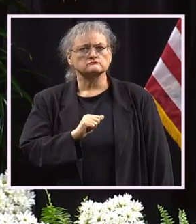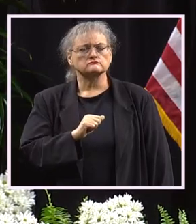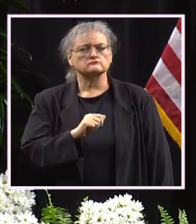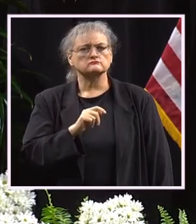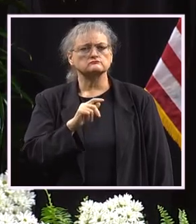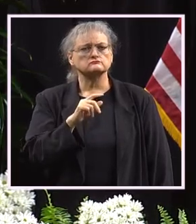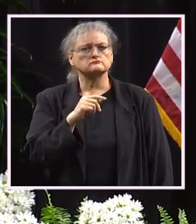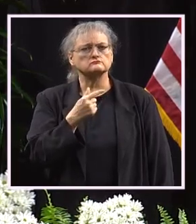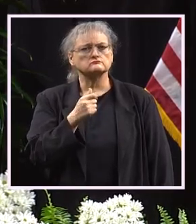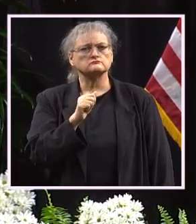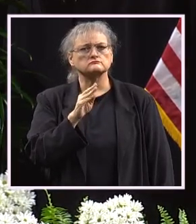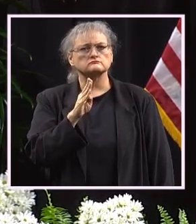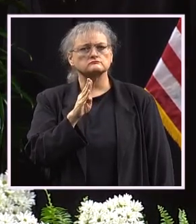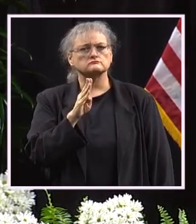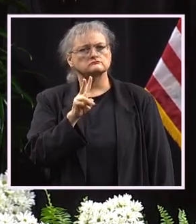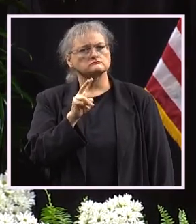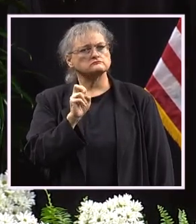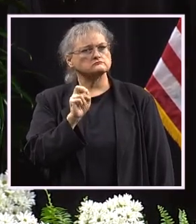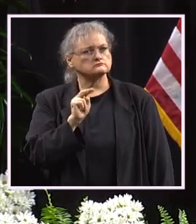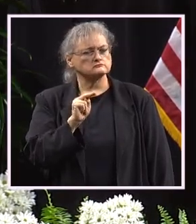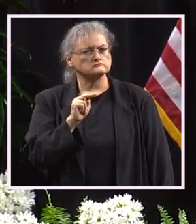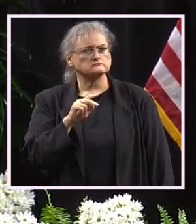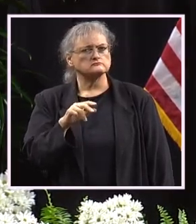Gavin Austin Lopez.